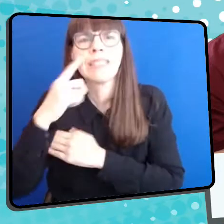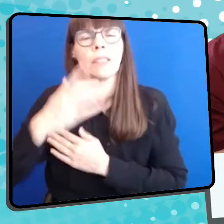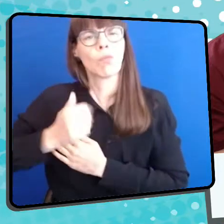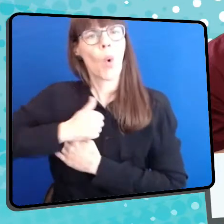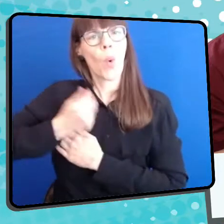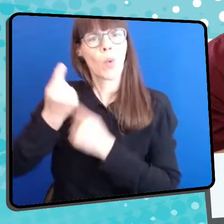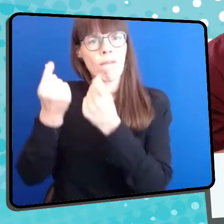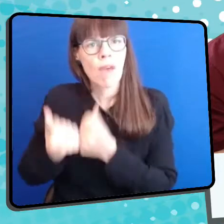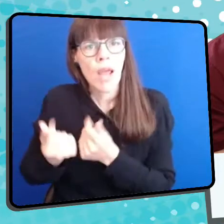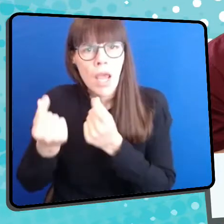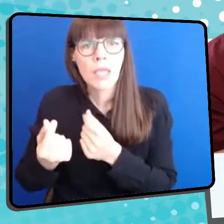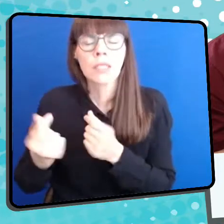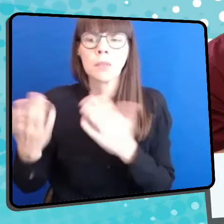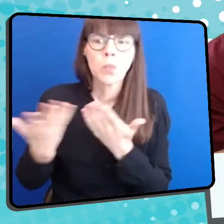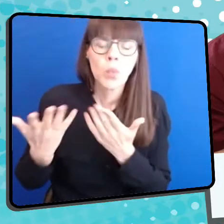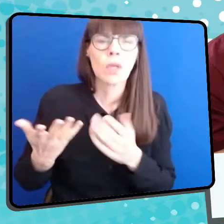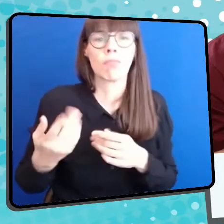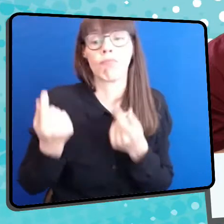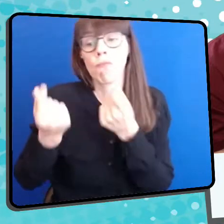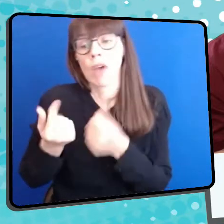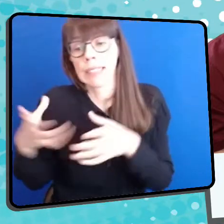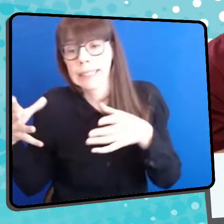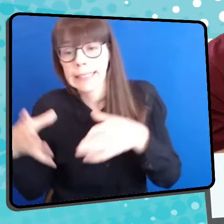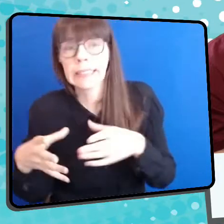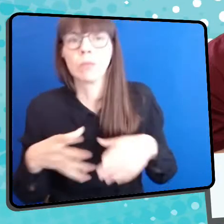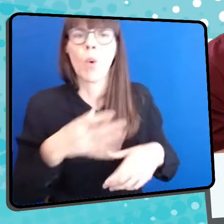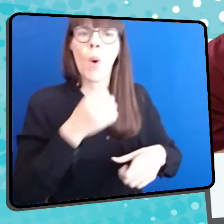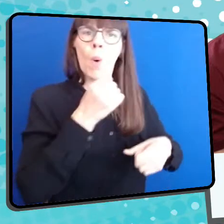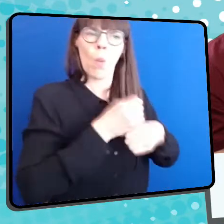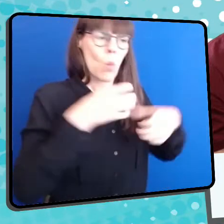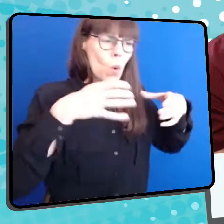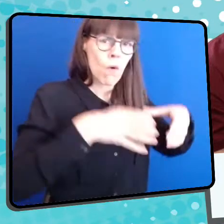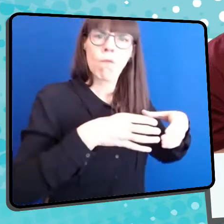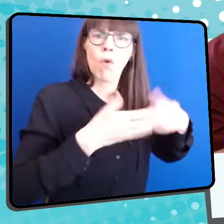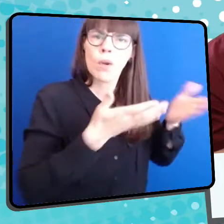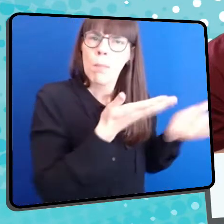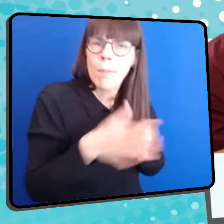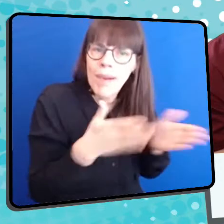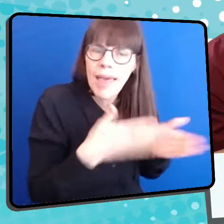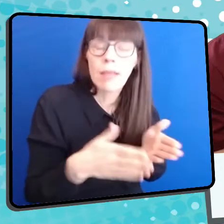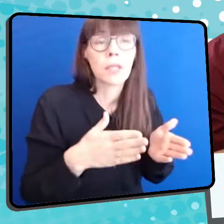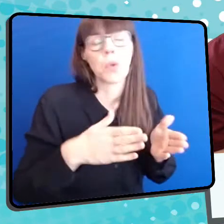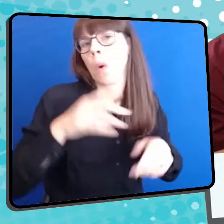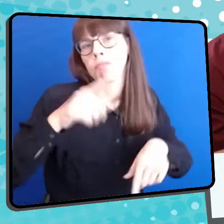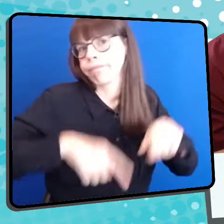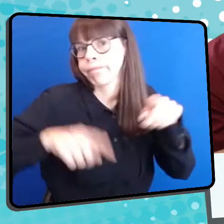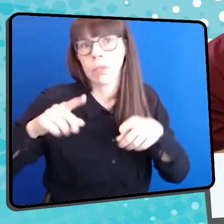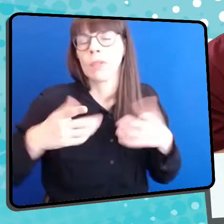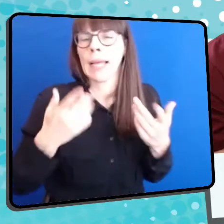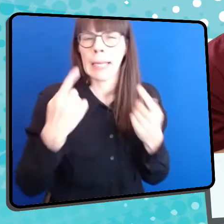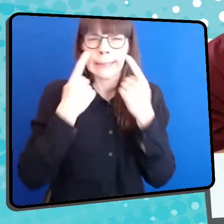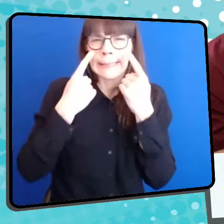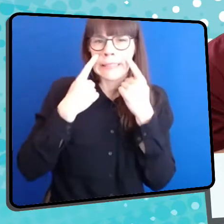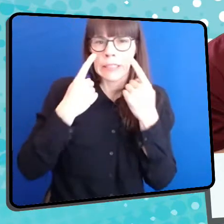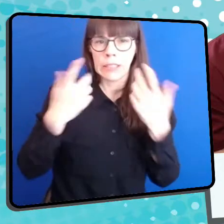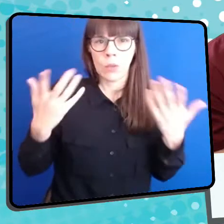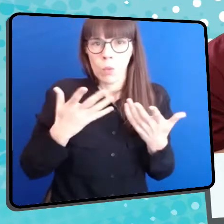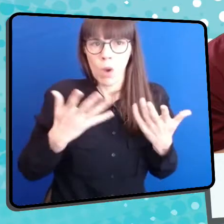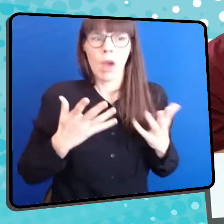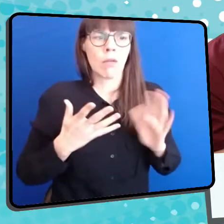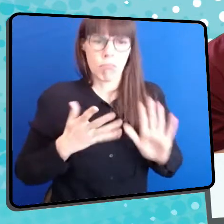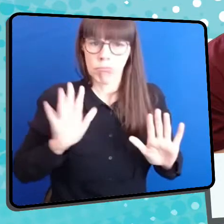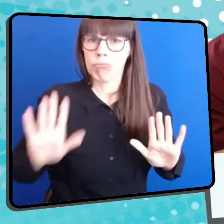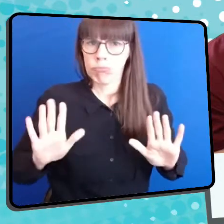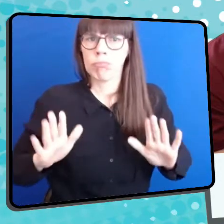models for our financing teams or our workforce planning teams, or if we're on a client, it's very much, okay, here we go and have your stand-up daily